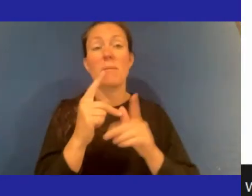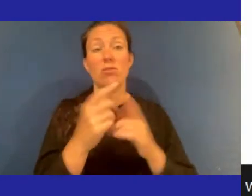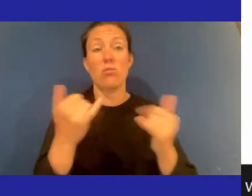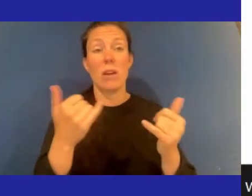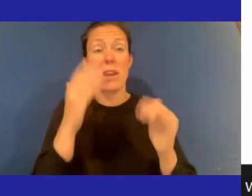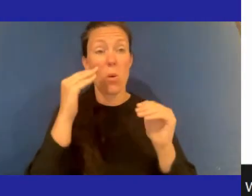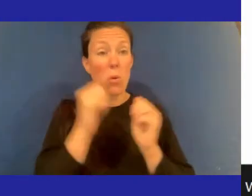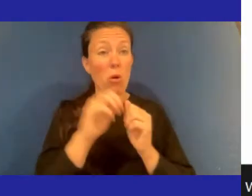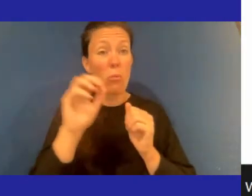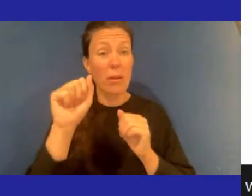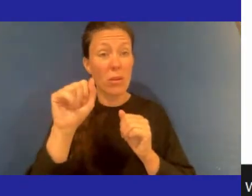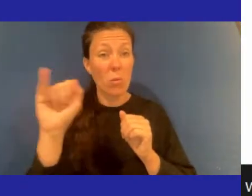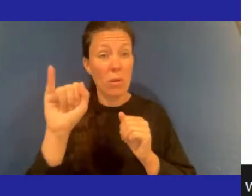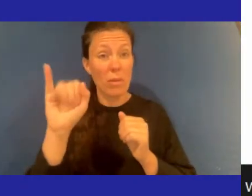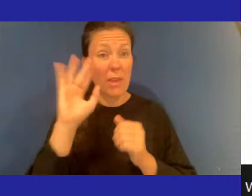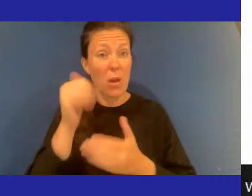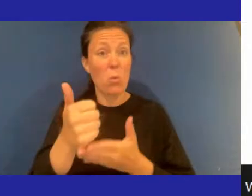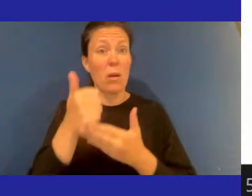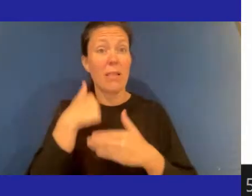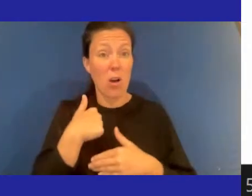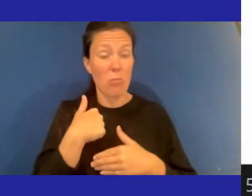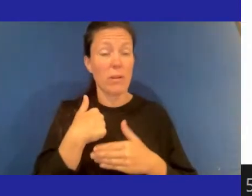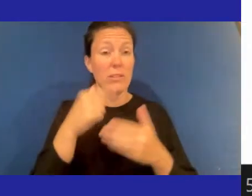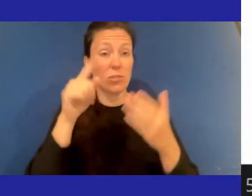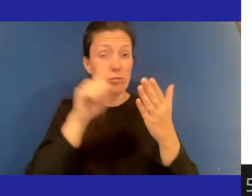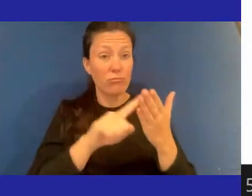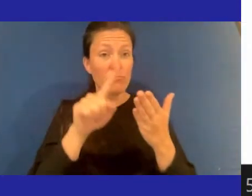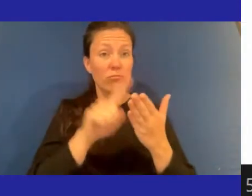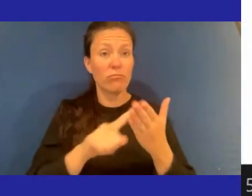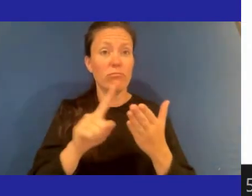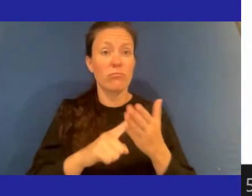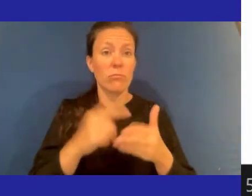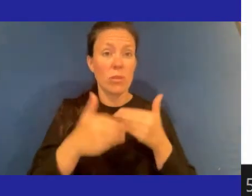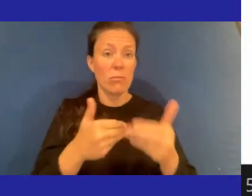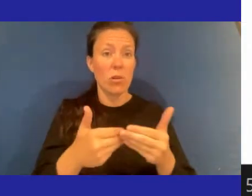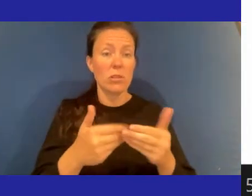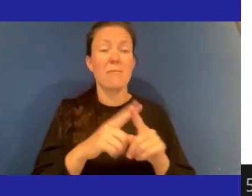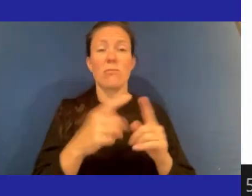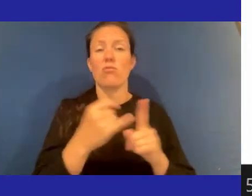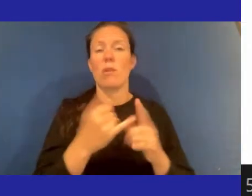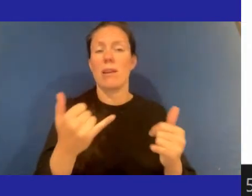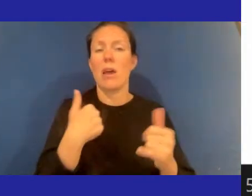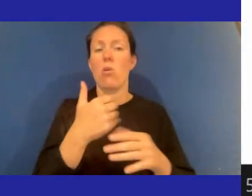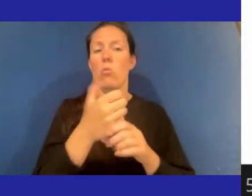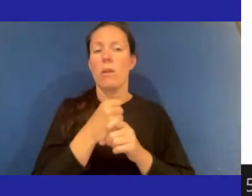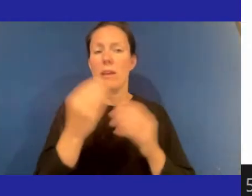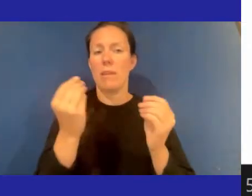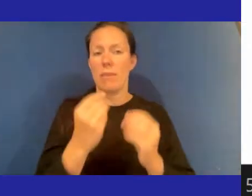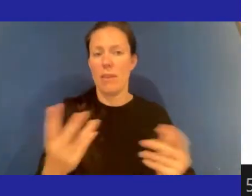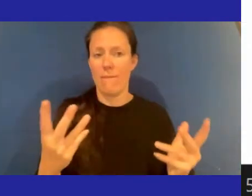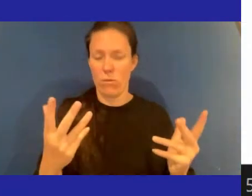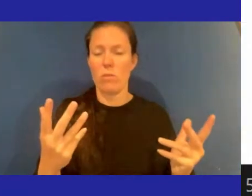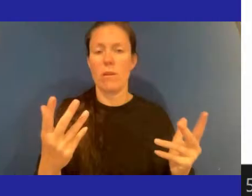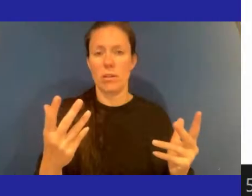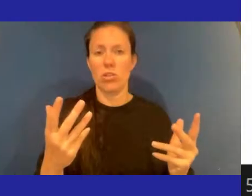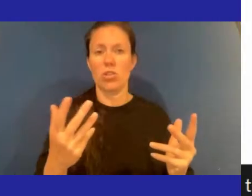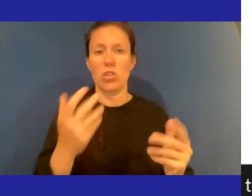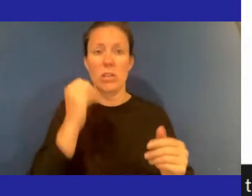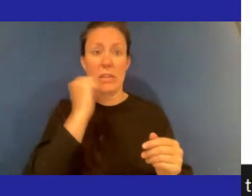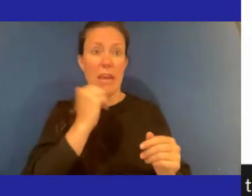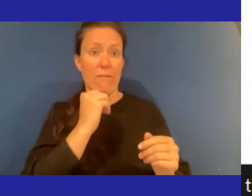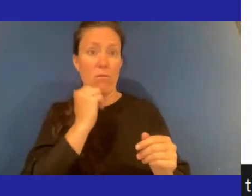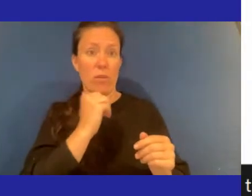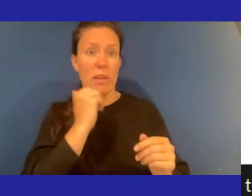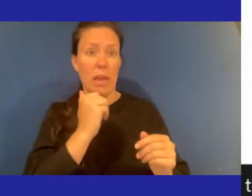help us and we can automate these processes. What we do is we get that information on a daily basis, which is why it's so important to be a 24/7